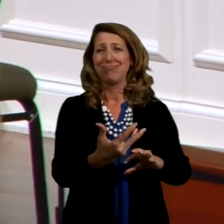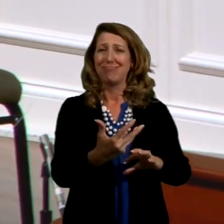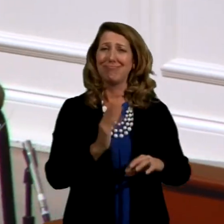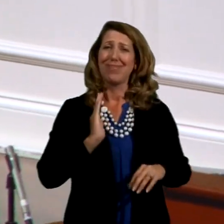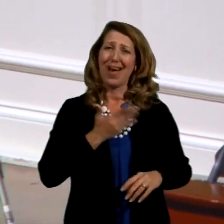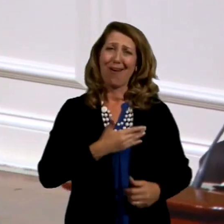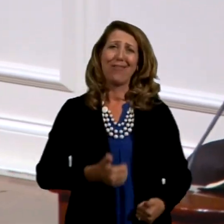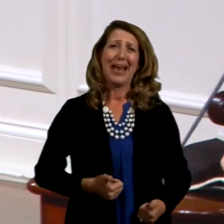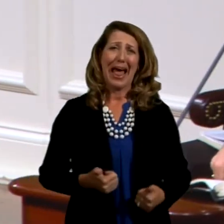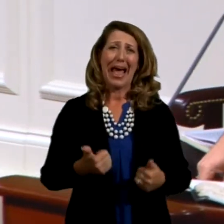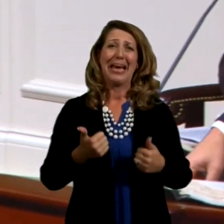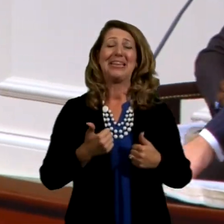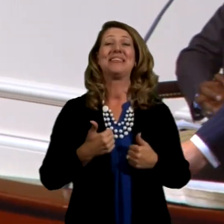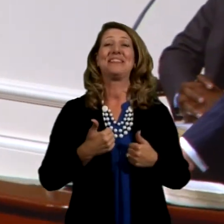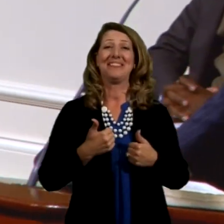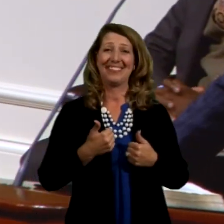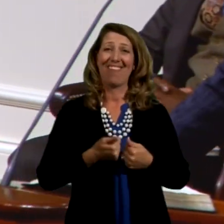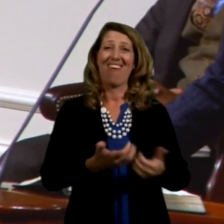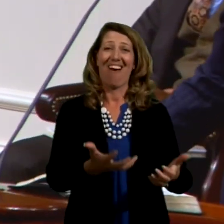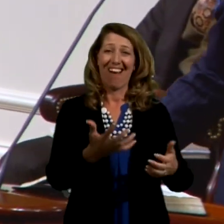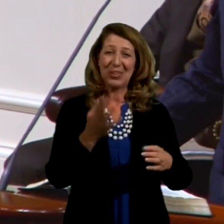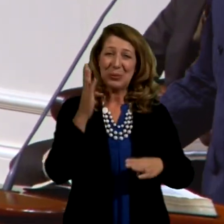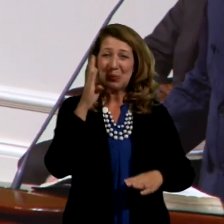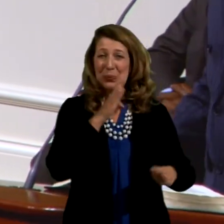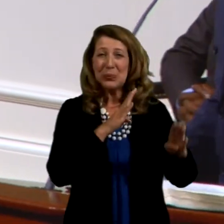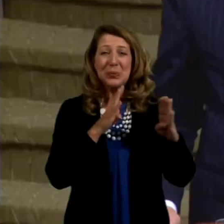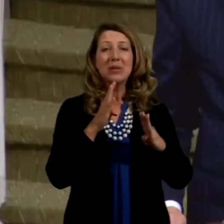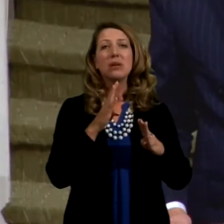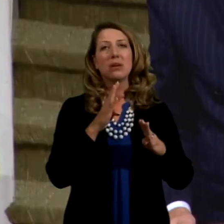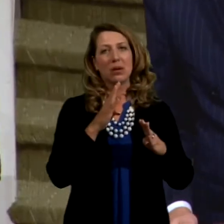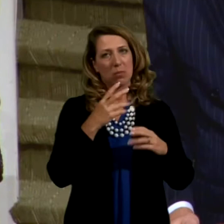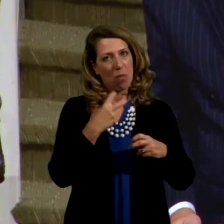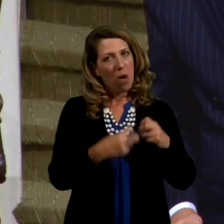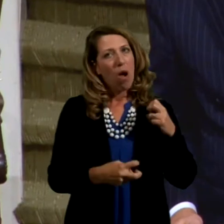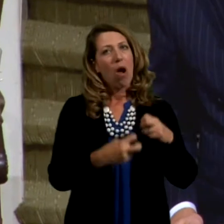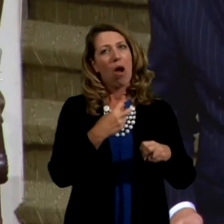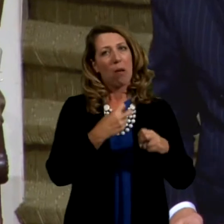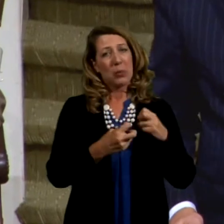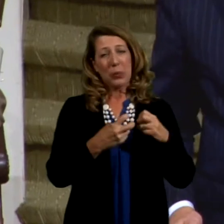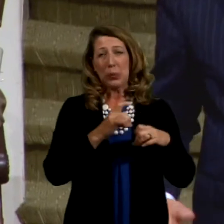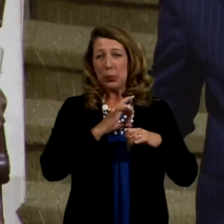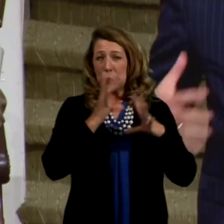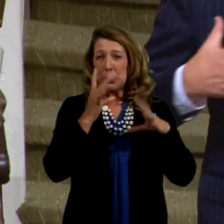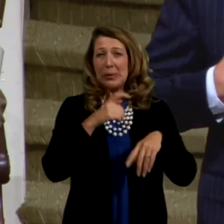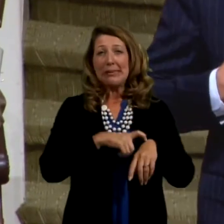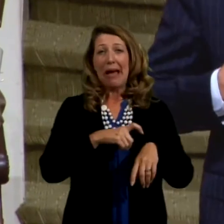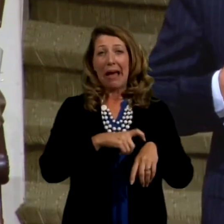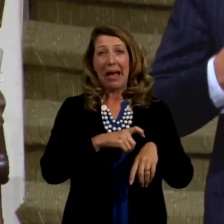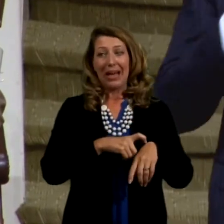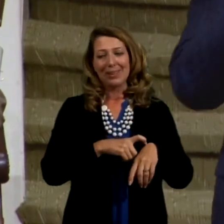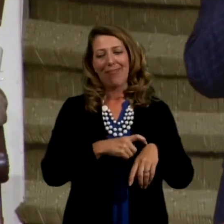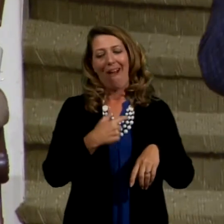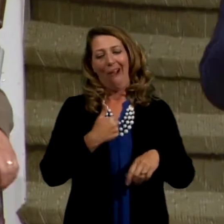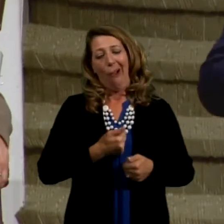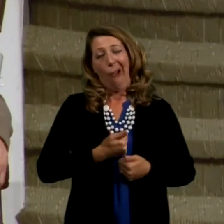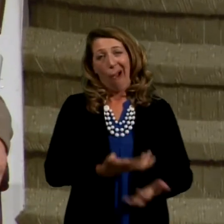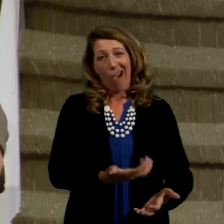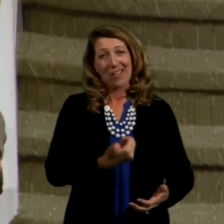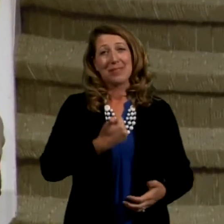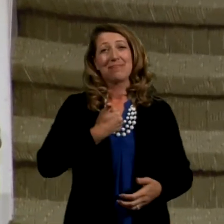and they brought us into a storm. May I tell you something? Storms in difficult times of life that I manufacture myself,